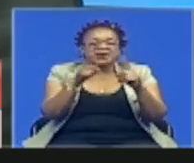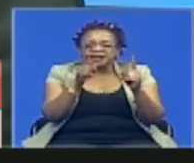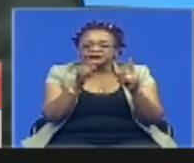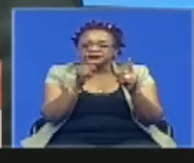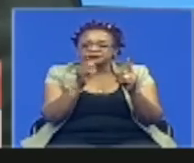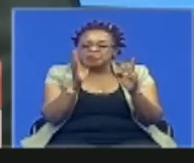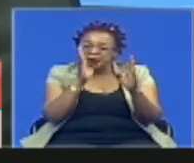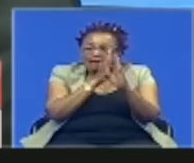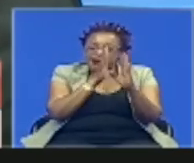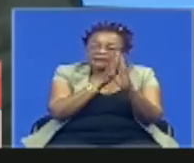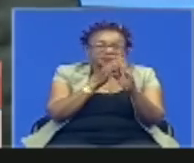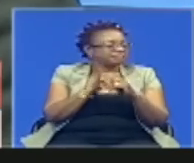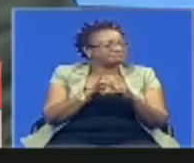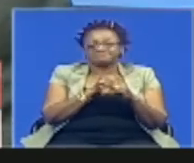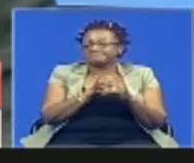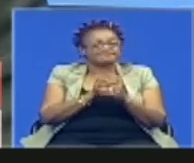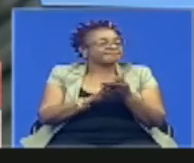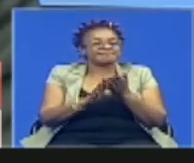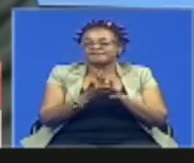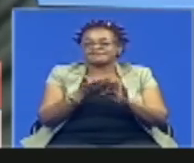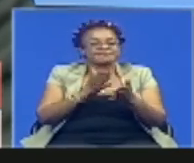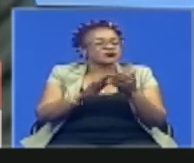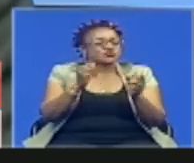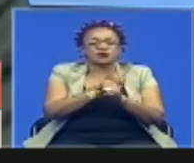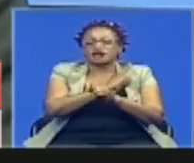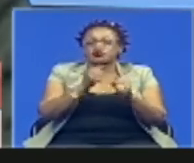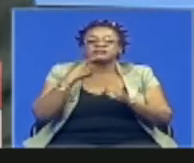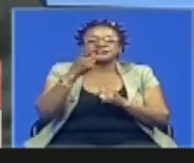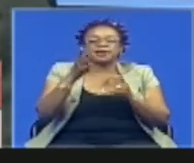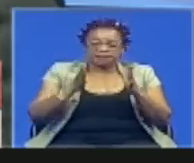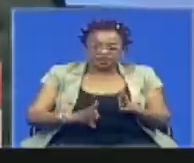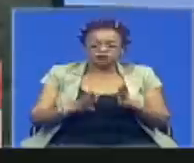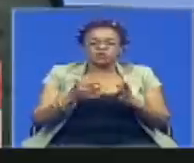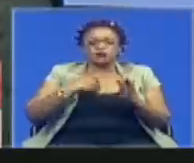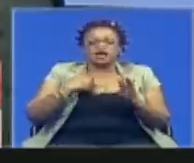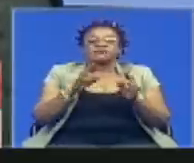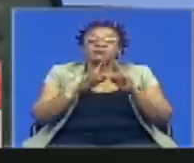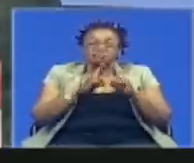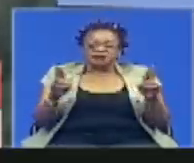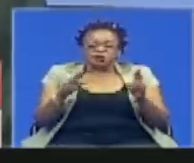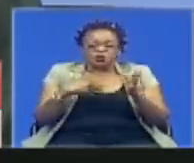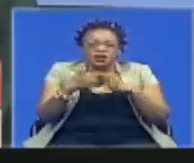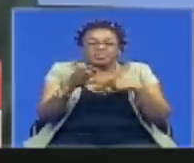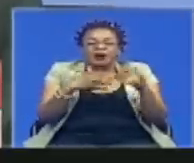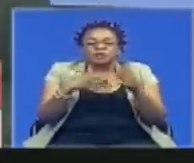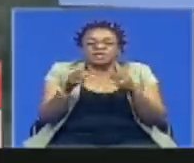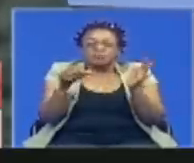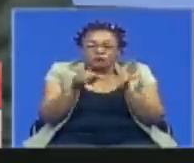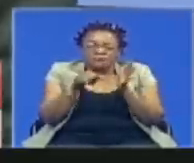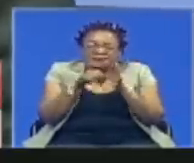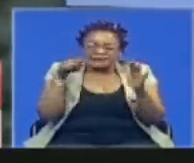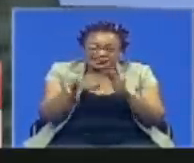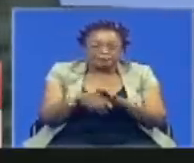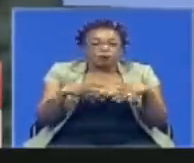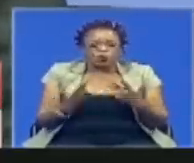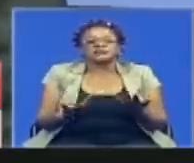hollow. Because you cannot tell a man, let's have peace, without going to the very basis why there is no peace. And Larry,